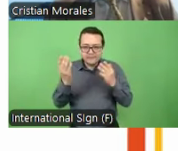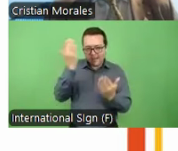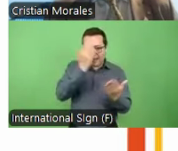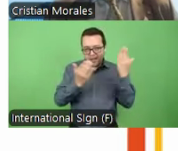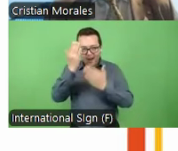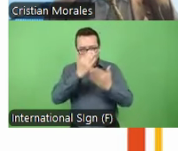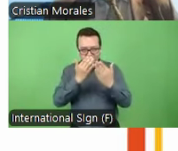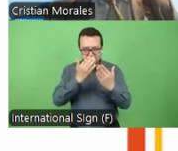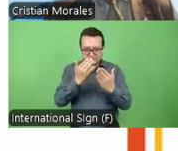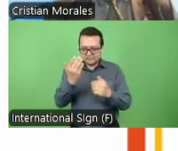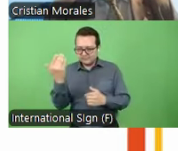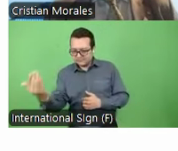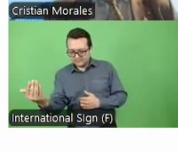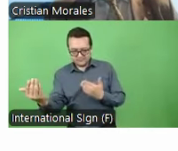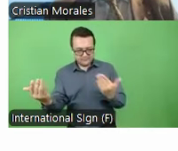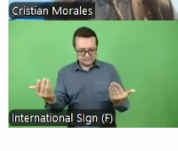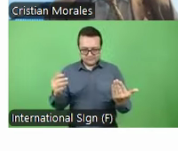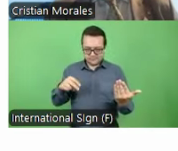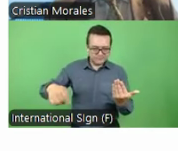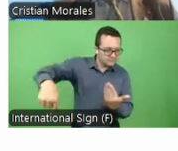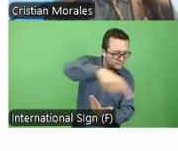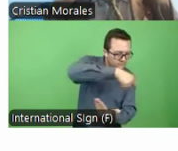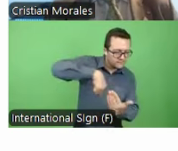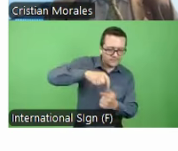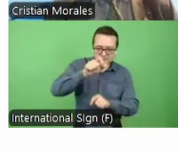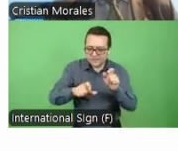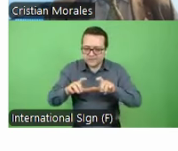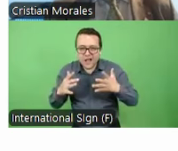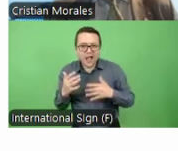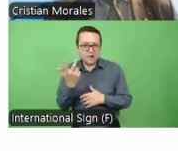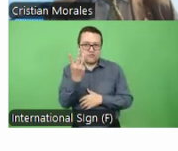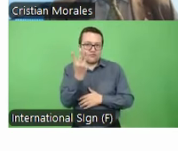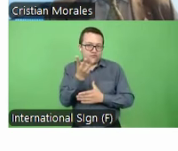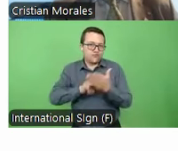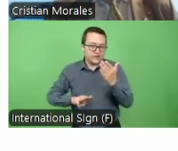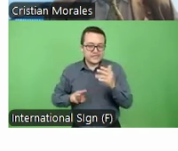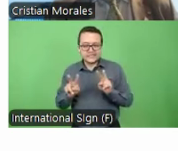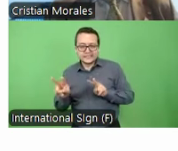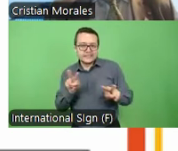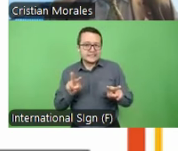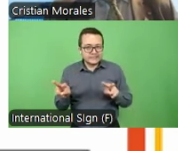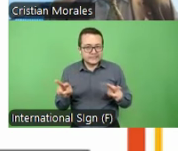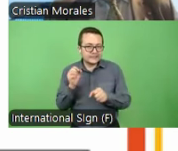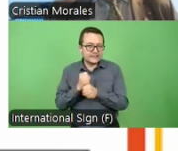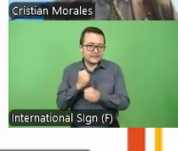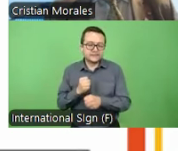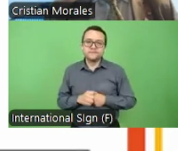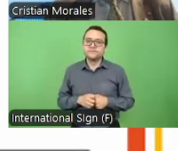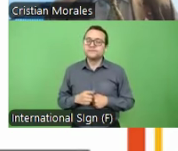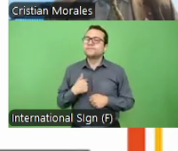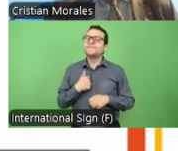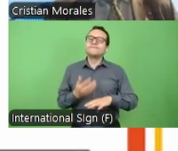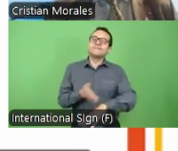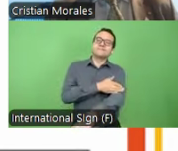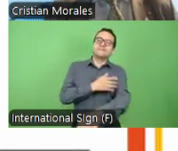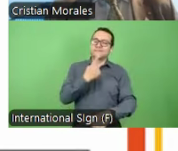three necesidad de dimensions and tener also the need of una having acción an urgente action que that is trabaje urgent, that sobre estos actually works problemas. Cuando above me these issues. refería When we a talk